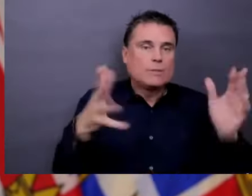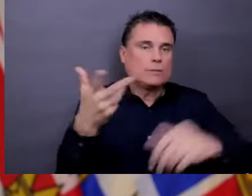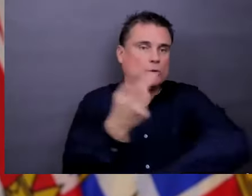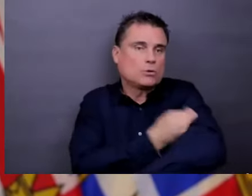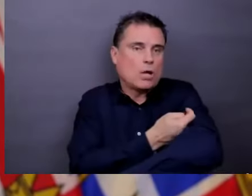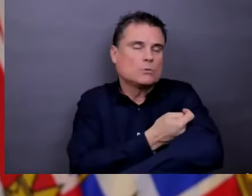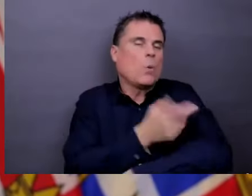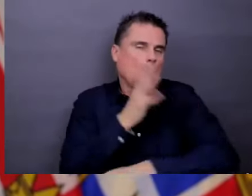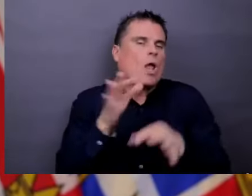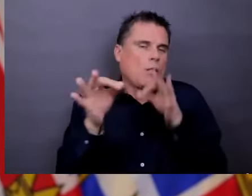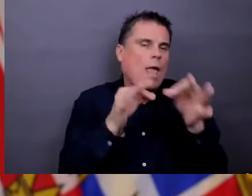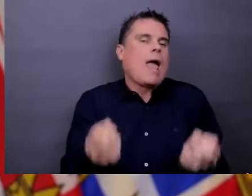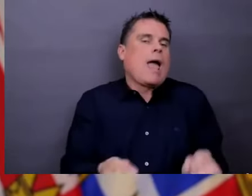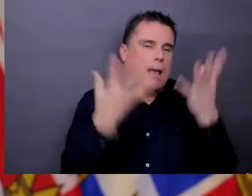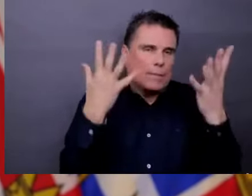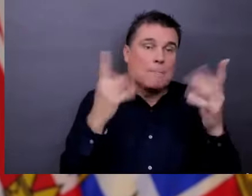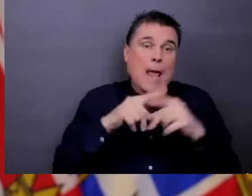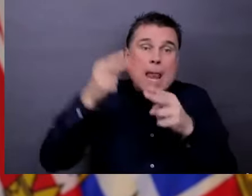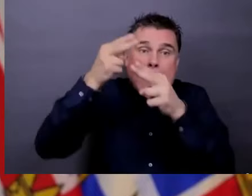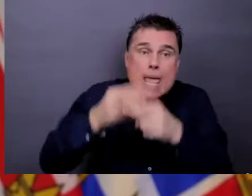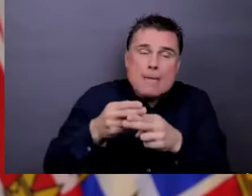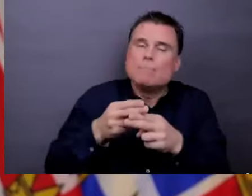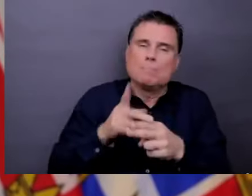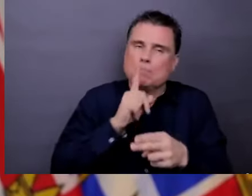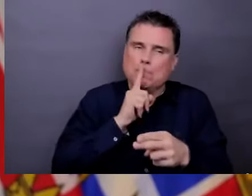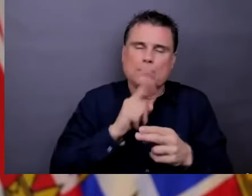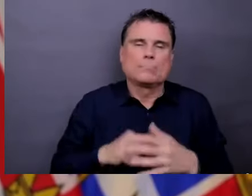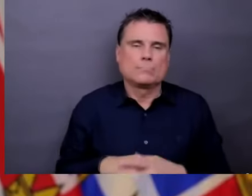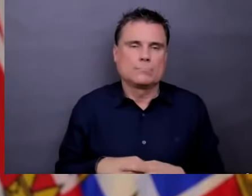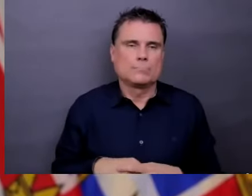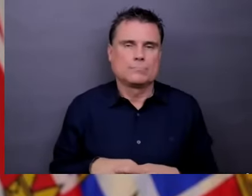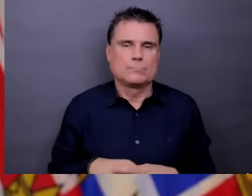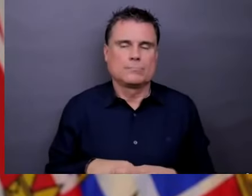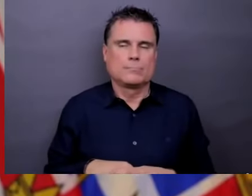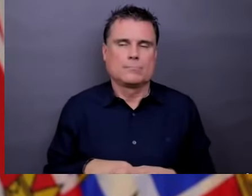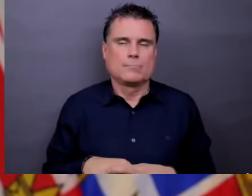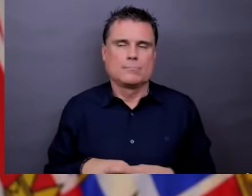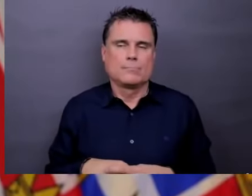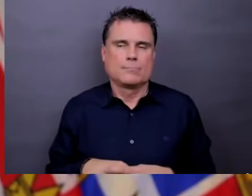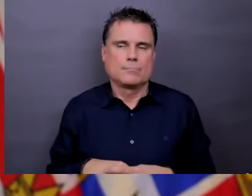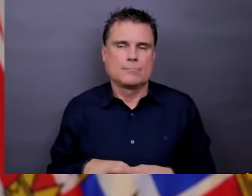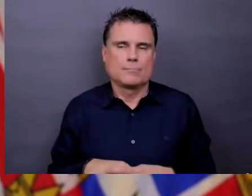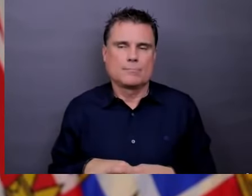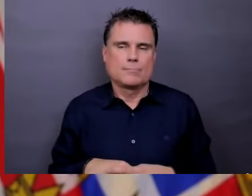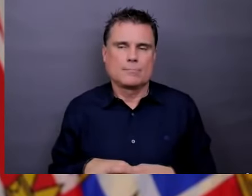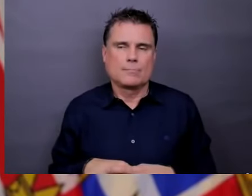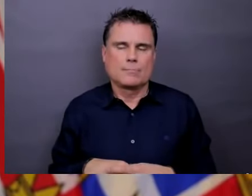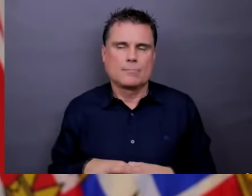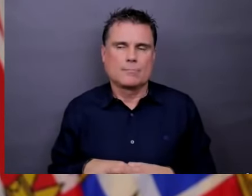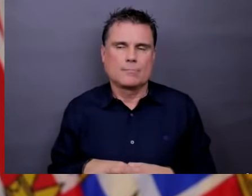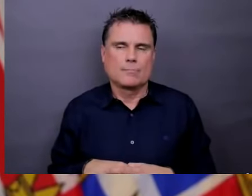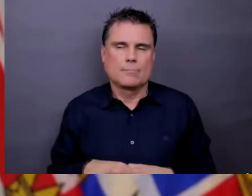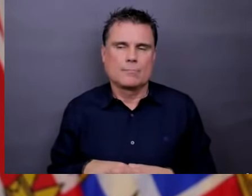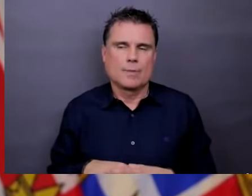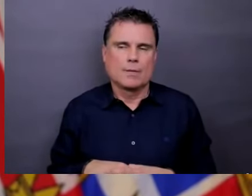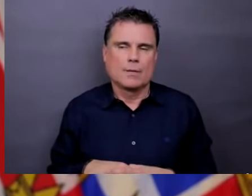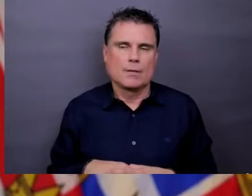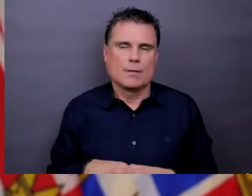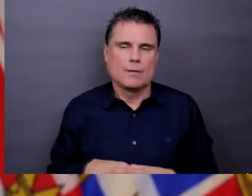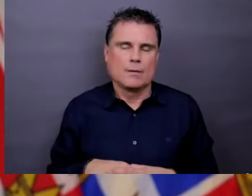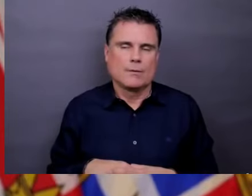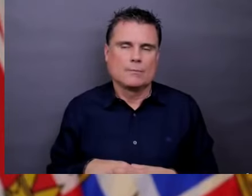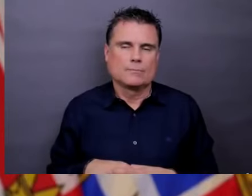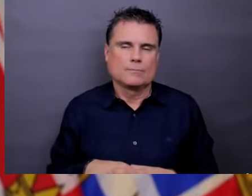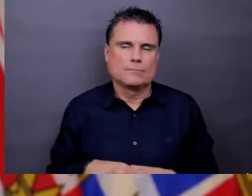ring around people is so, so important because we don't mount as good an immune response as we get older, that